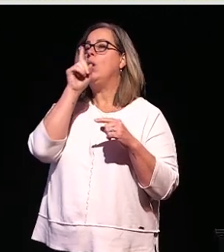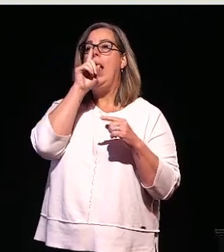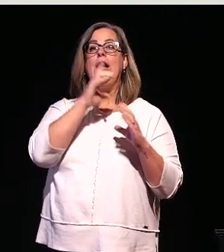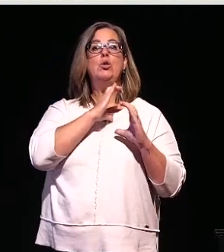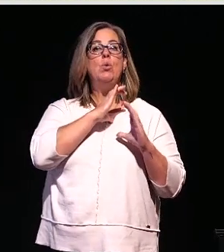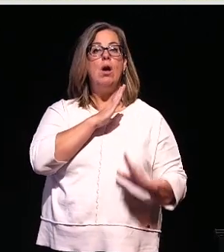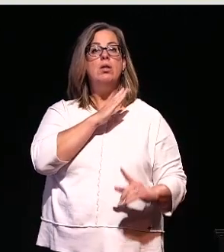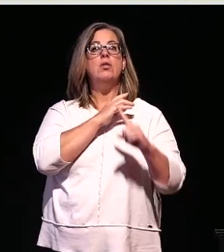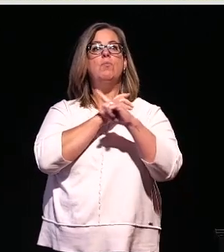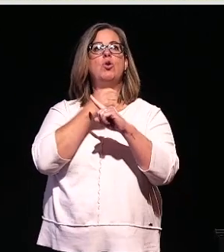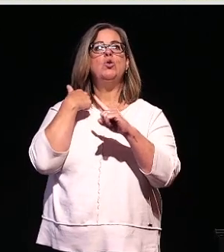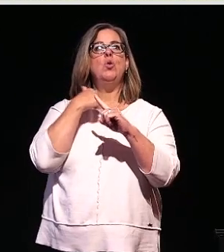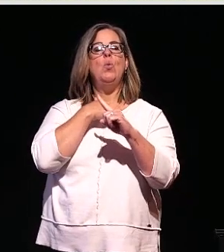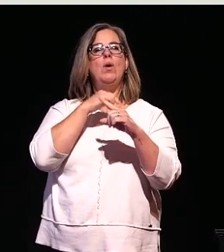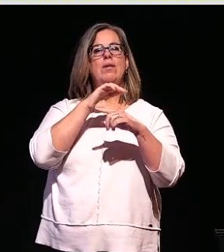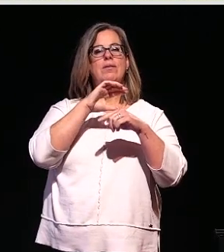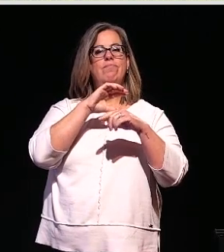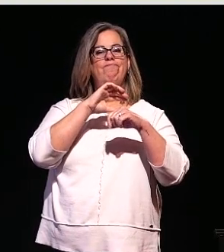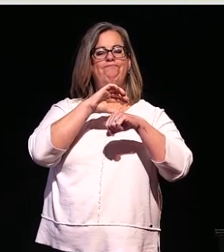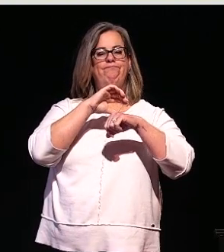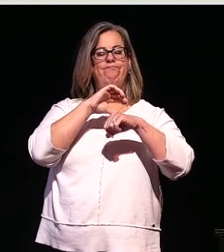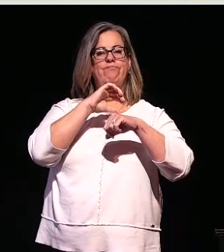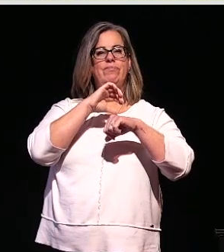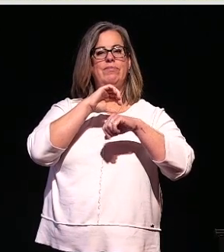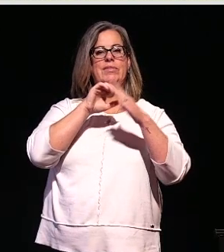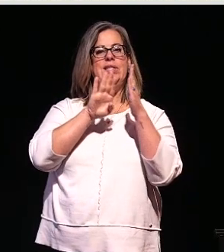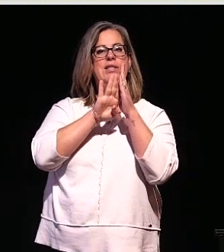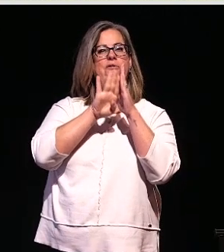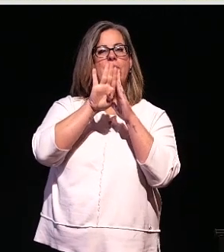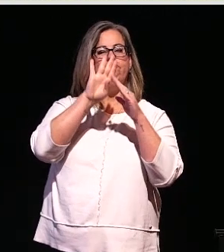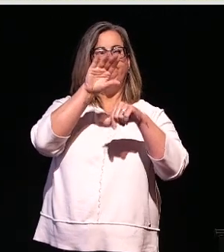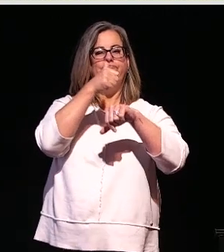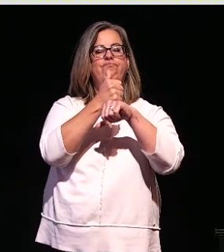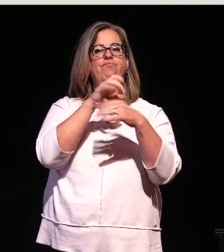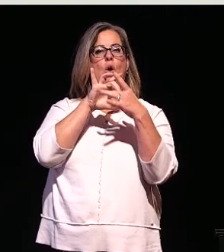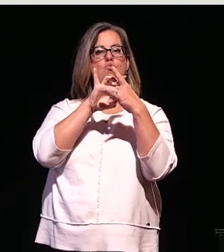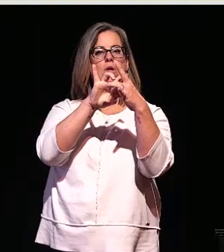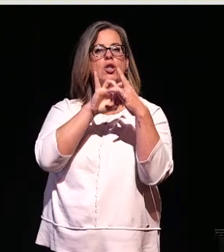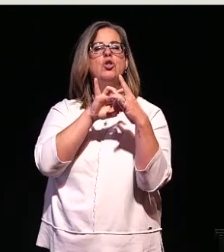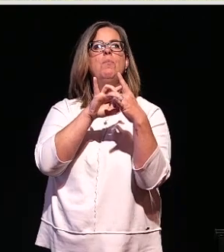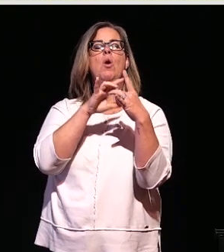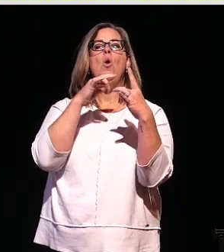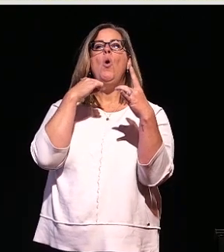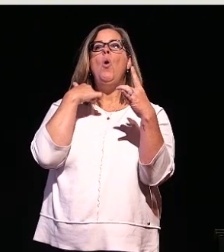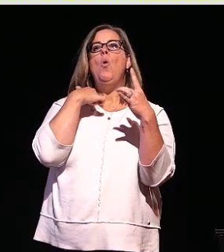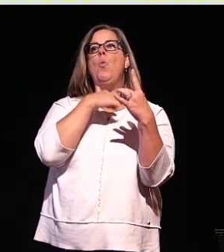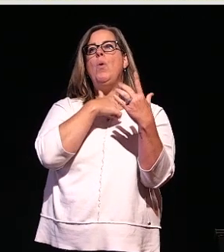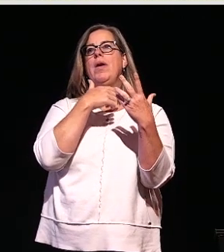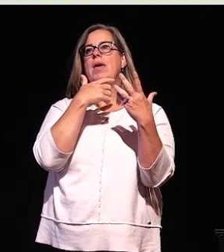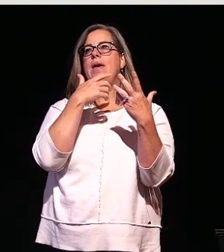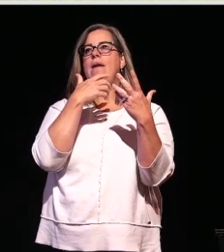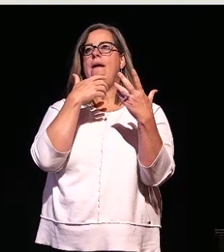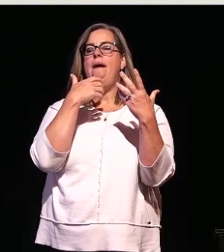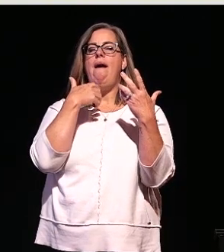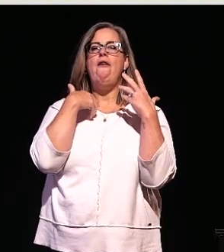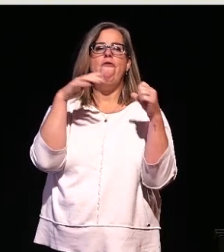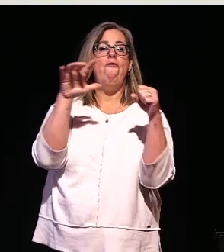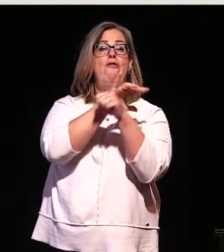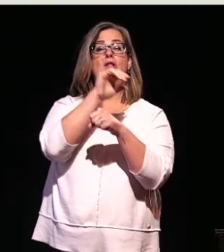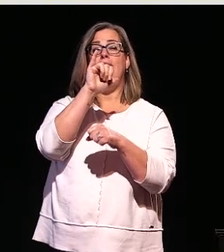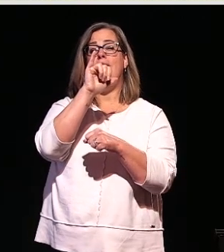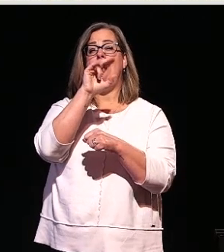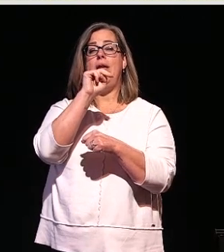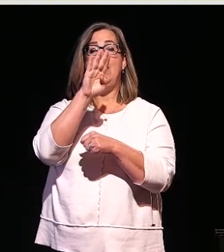We're building intimacy at scale. And I wish you could see my inbox because we get so many thank yous from people who know that we